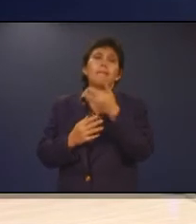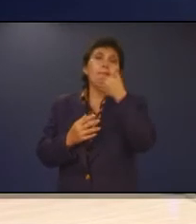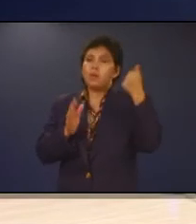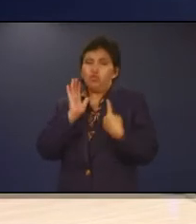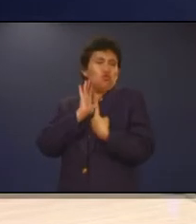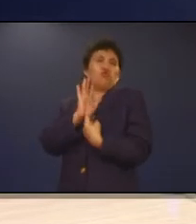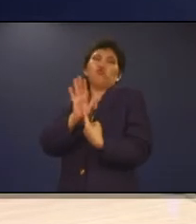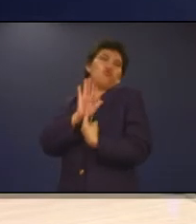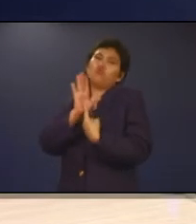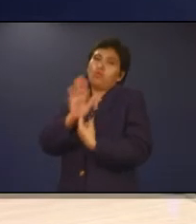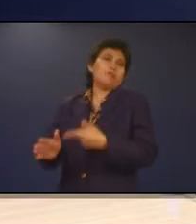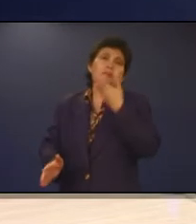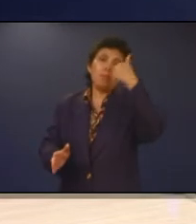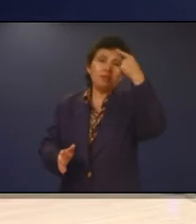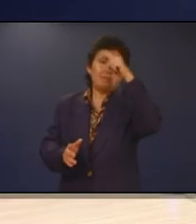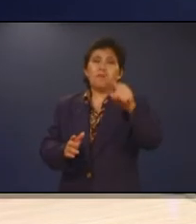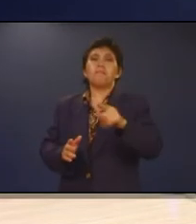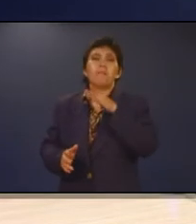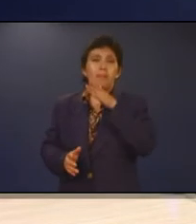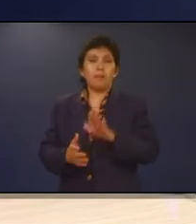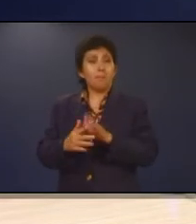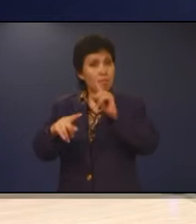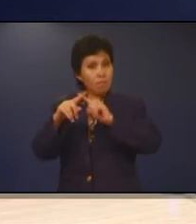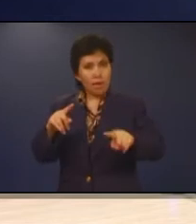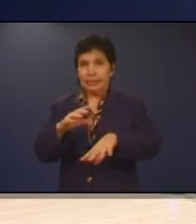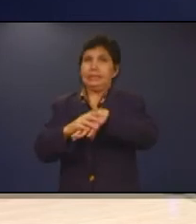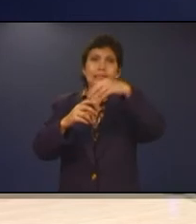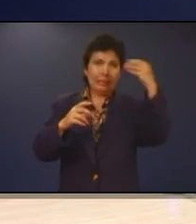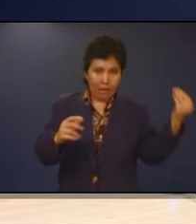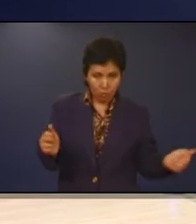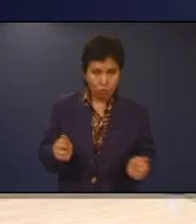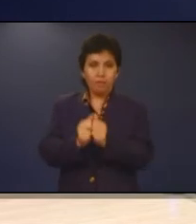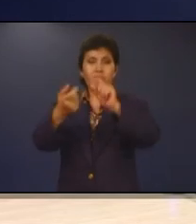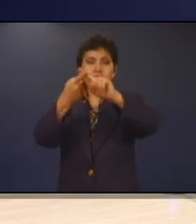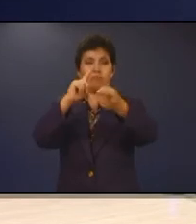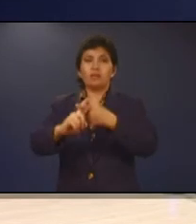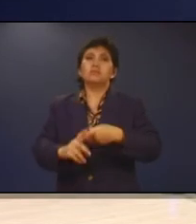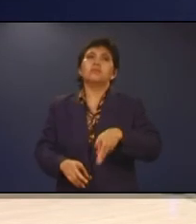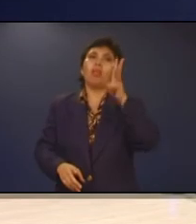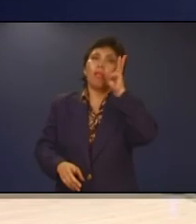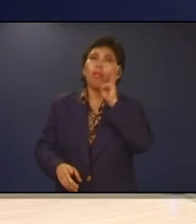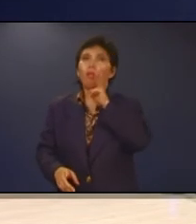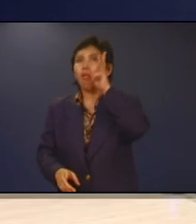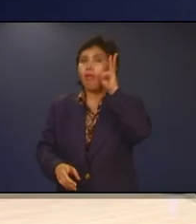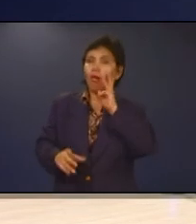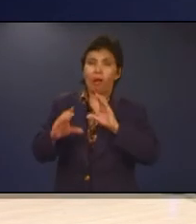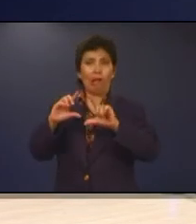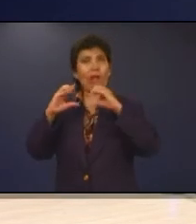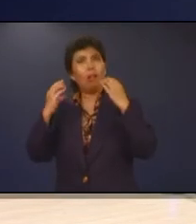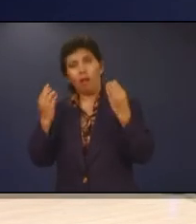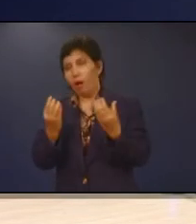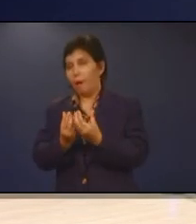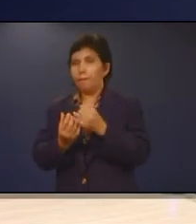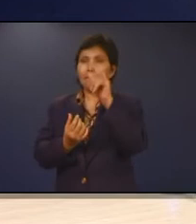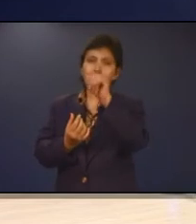she just saw the best of the kid. Yeah, but when he's out with his friends, drinking or